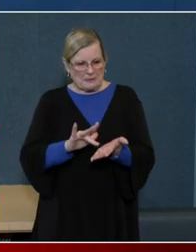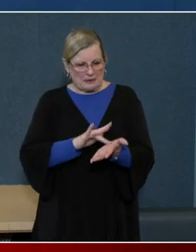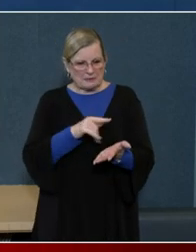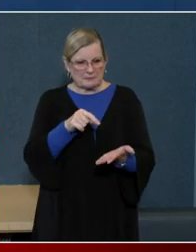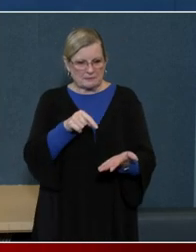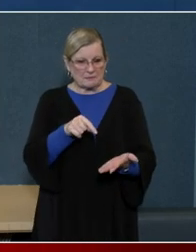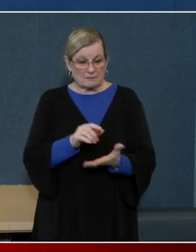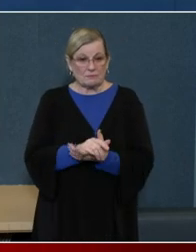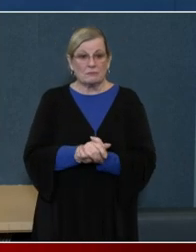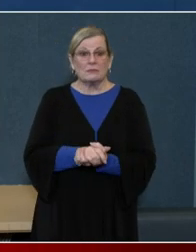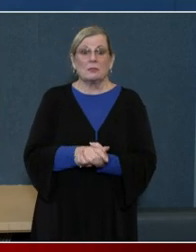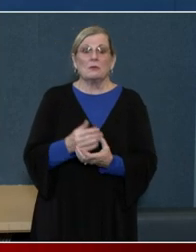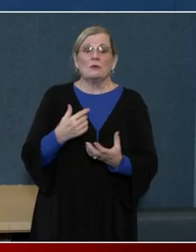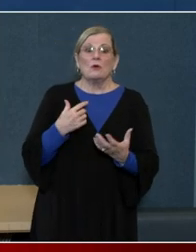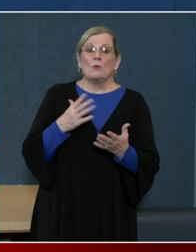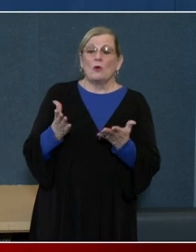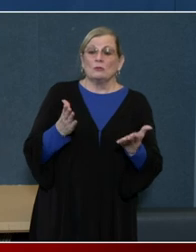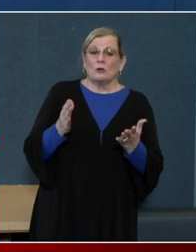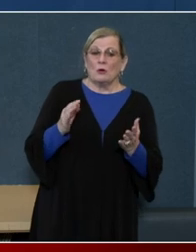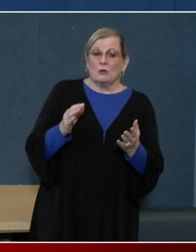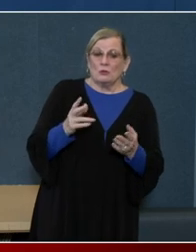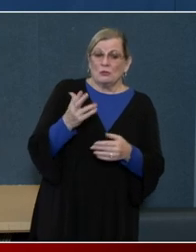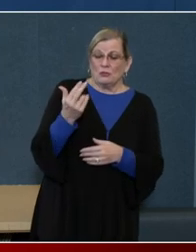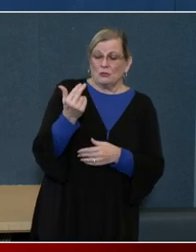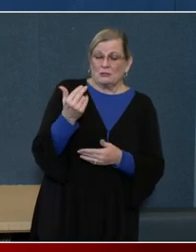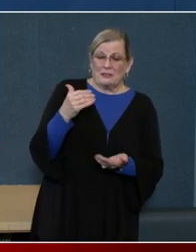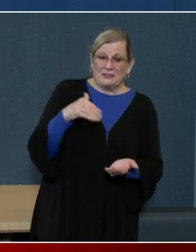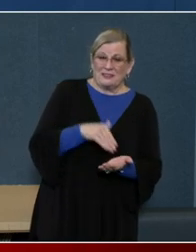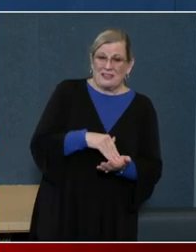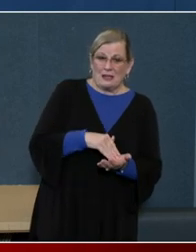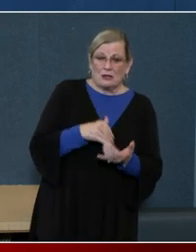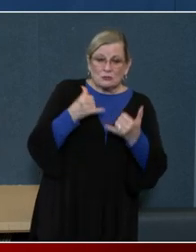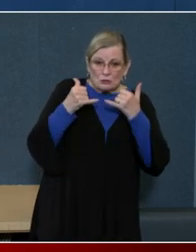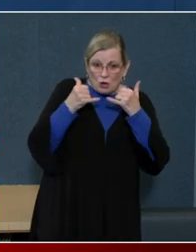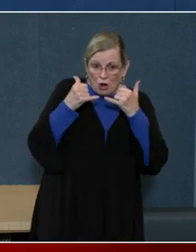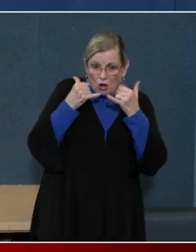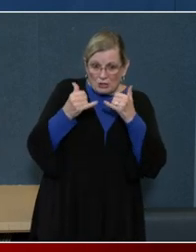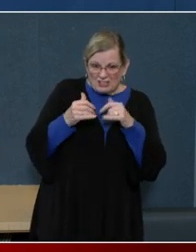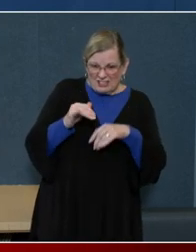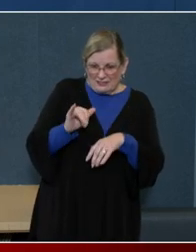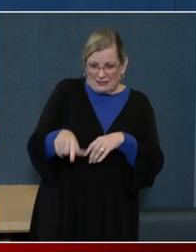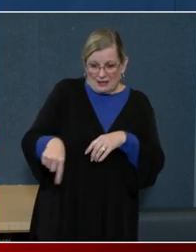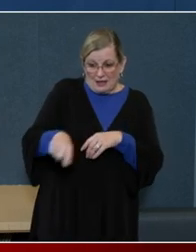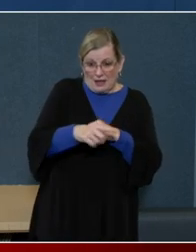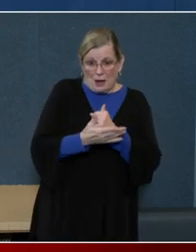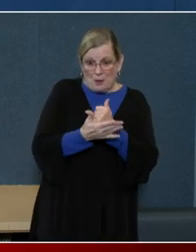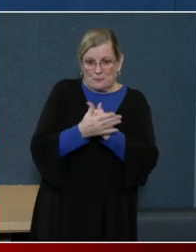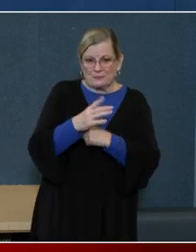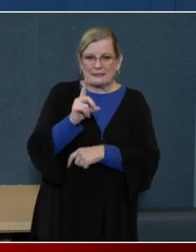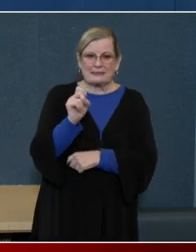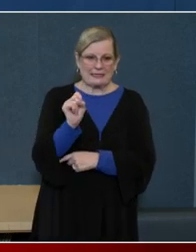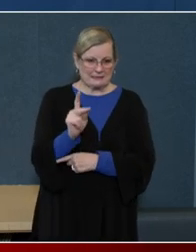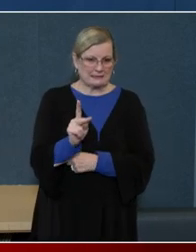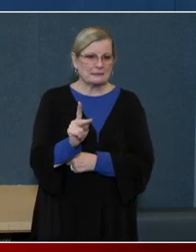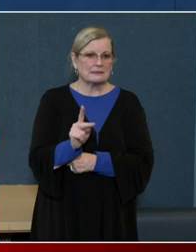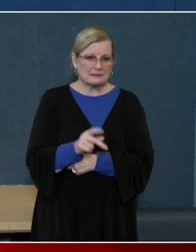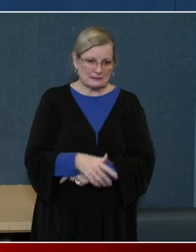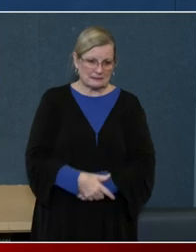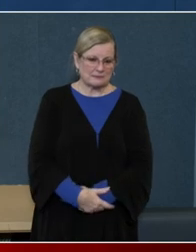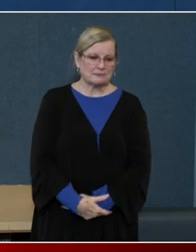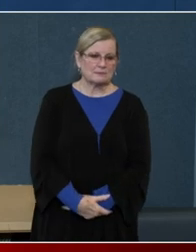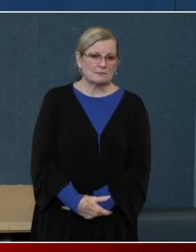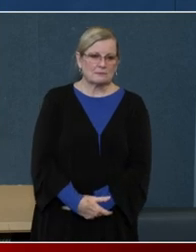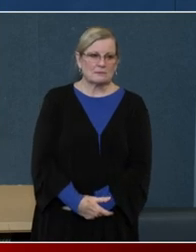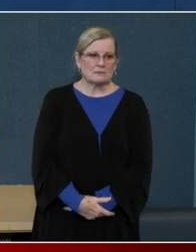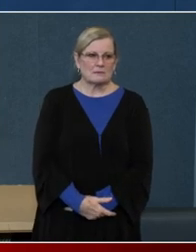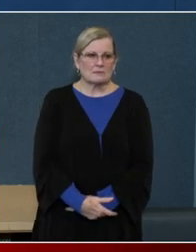served over 13,000 callers in our help desk that's supporting families troubleshoot some of our technology